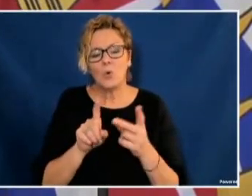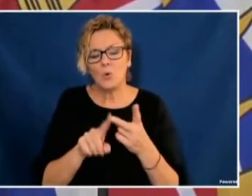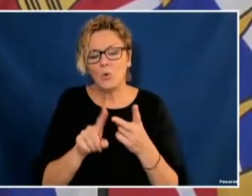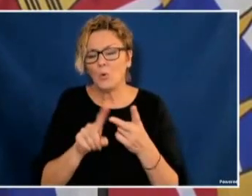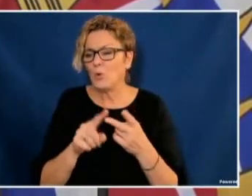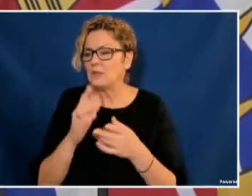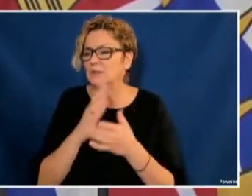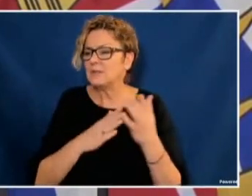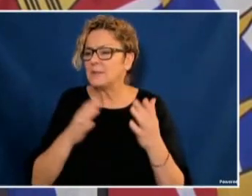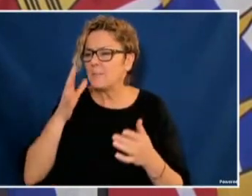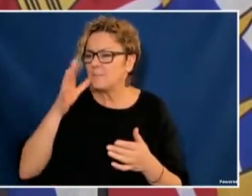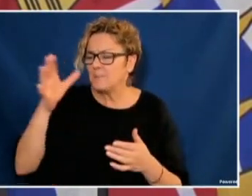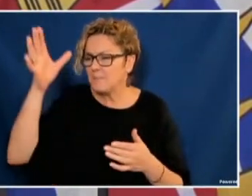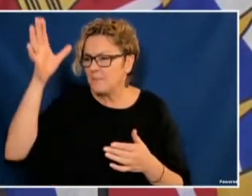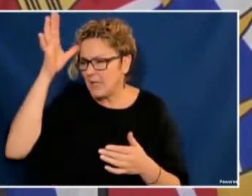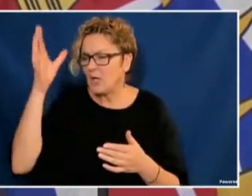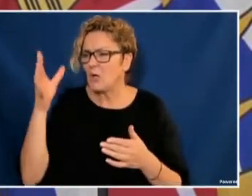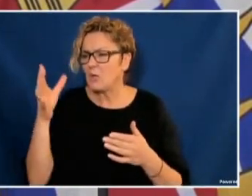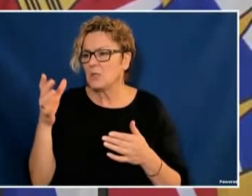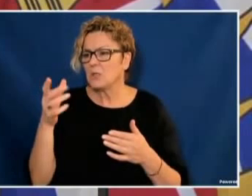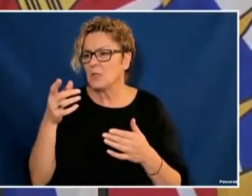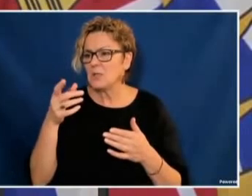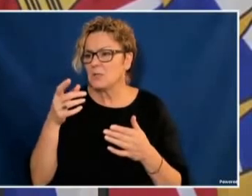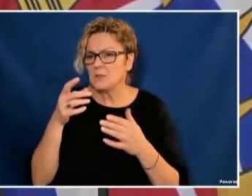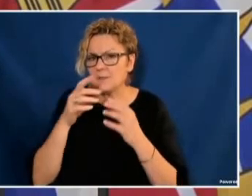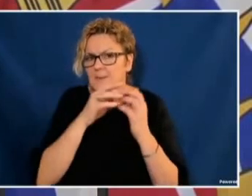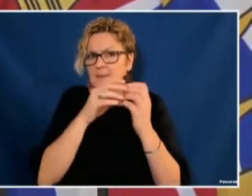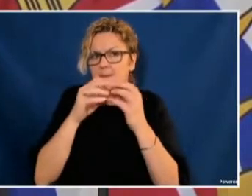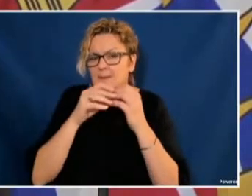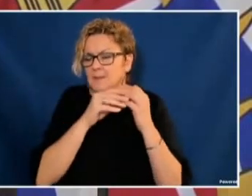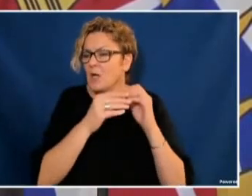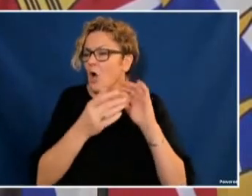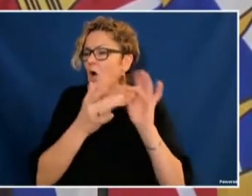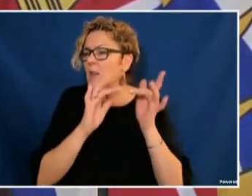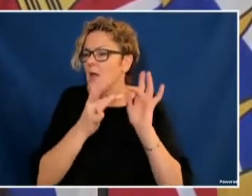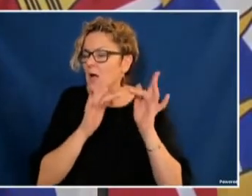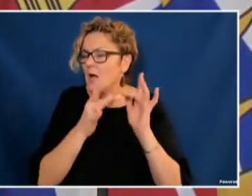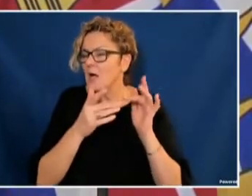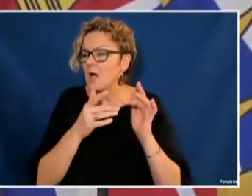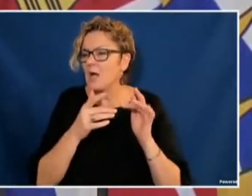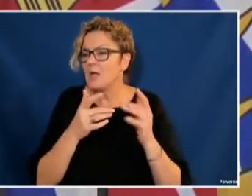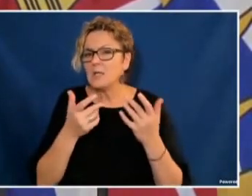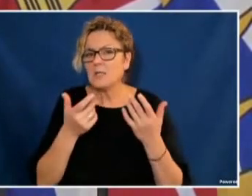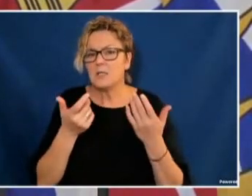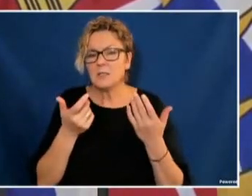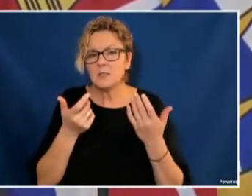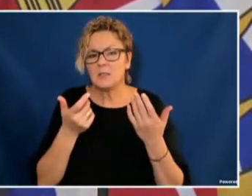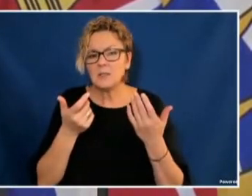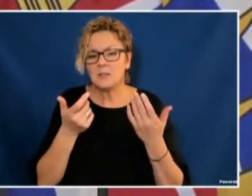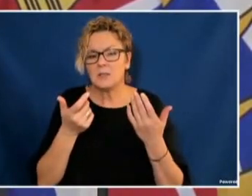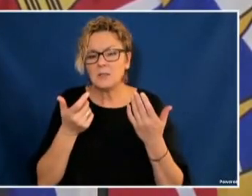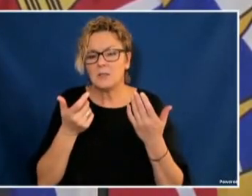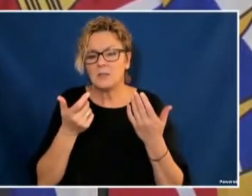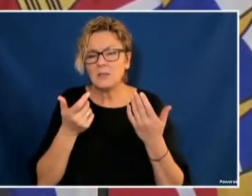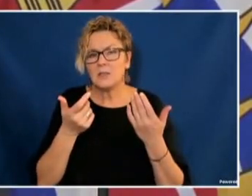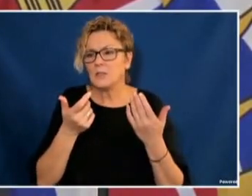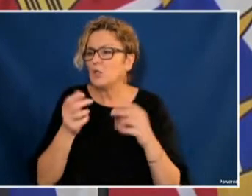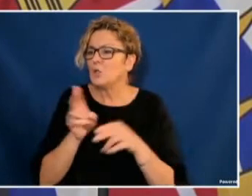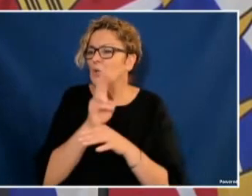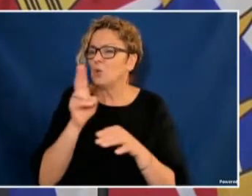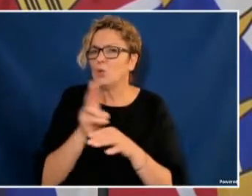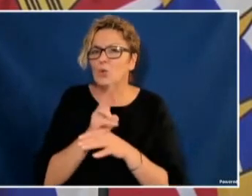dilemma that we're in. You know, how do you do just the right amount to try and keep this virus from